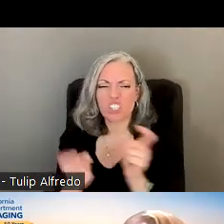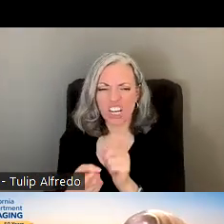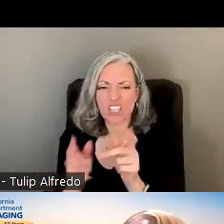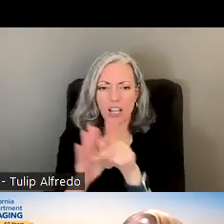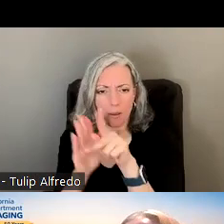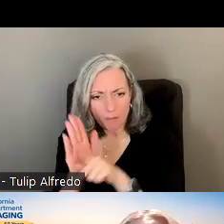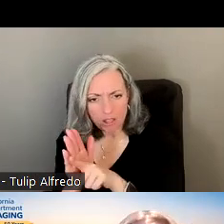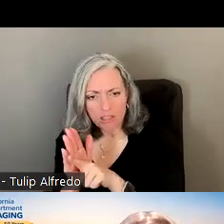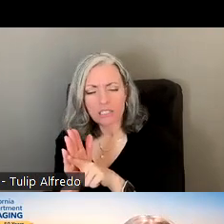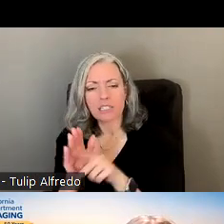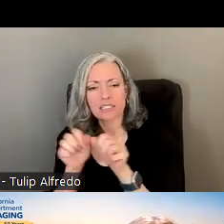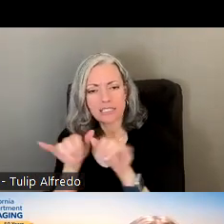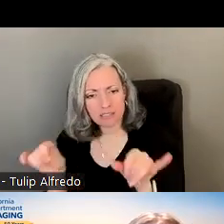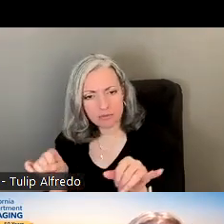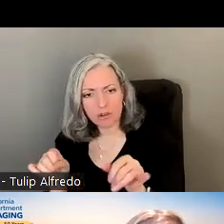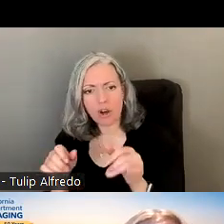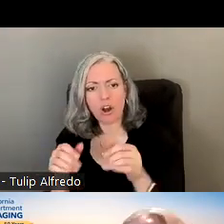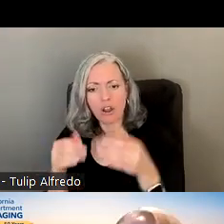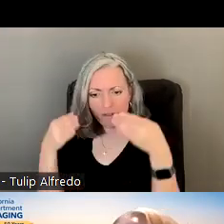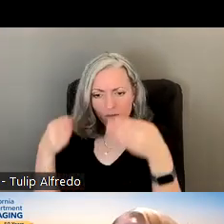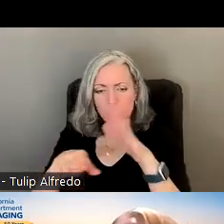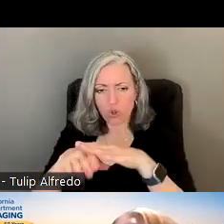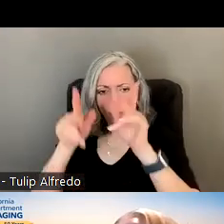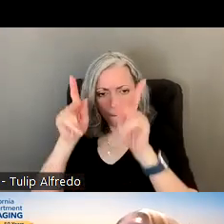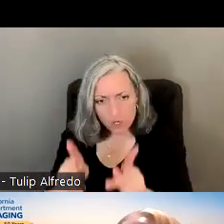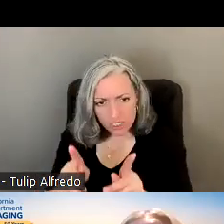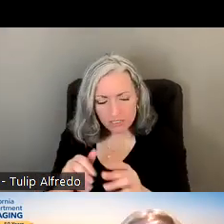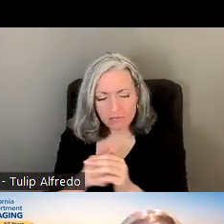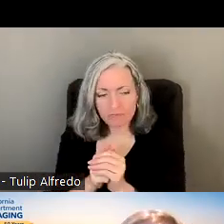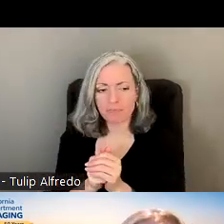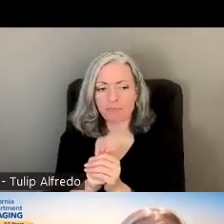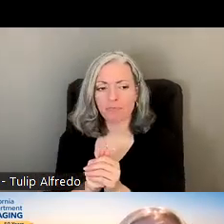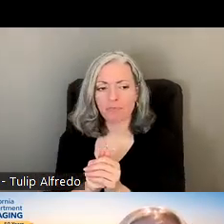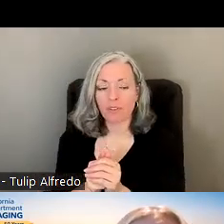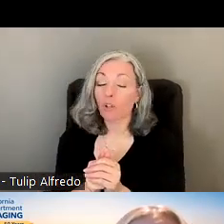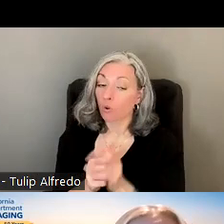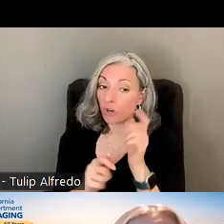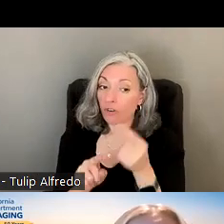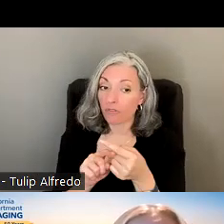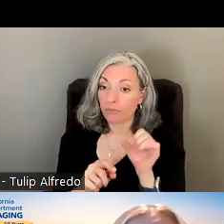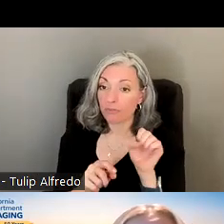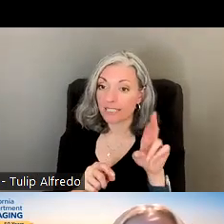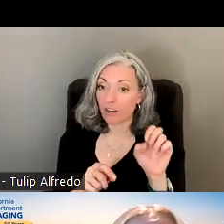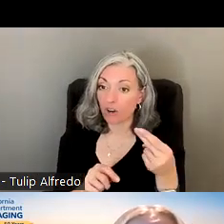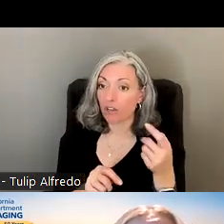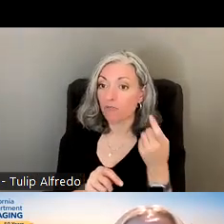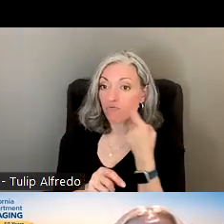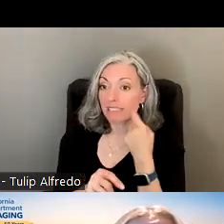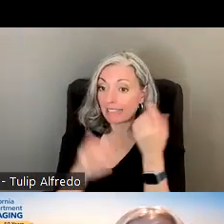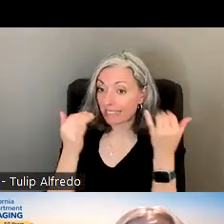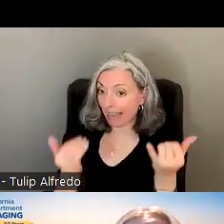environmental change? Are they person-centered and person-led? We heard from Sarah Steenhausen earlier today